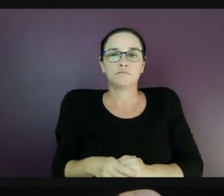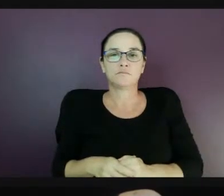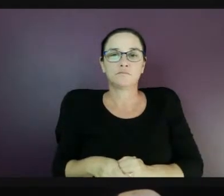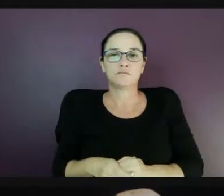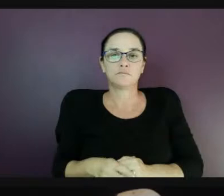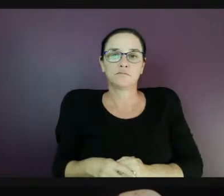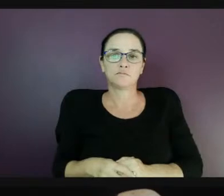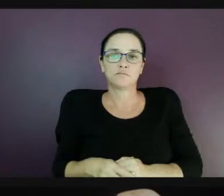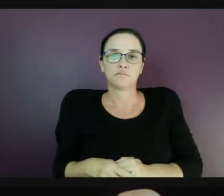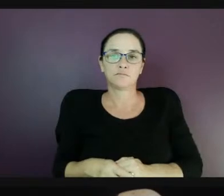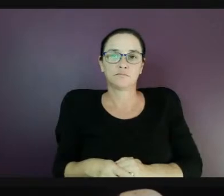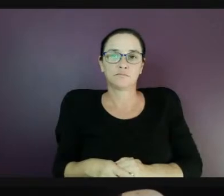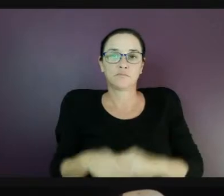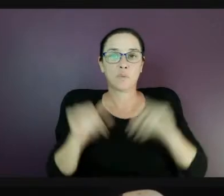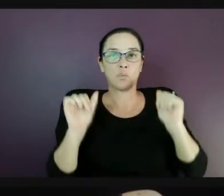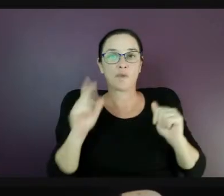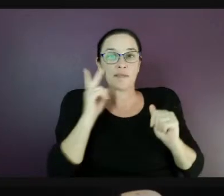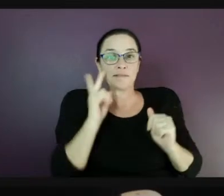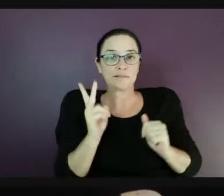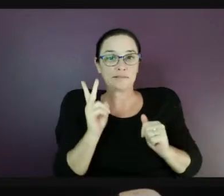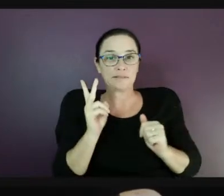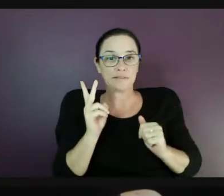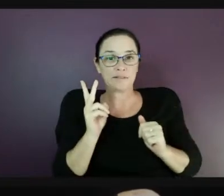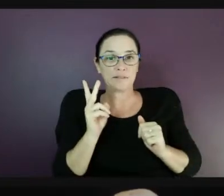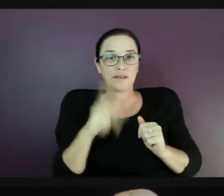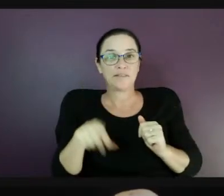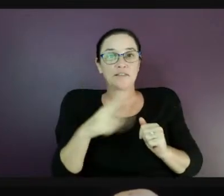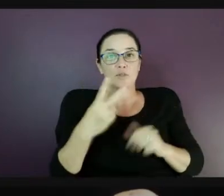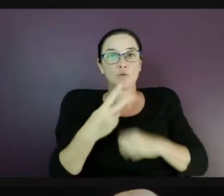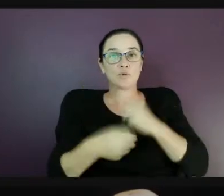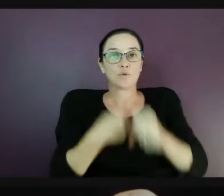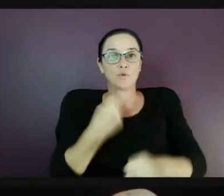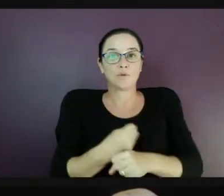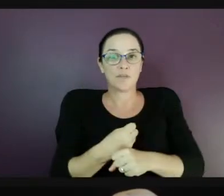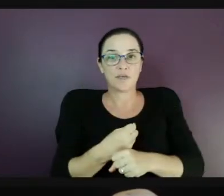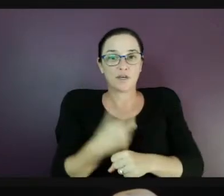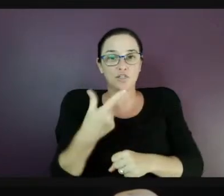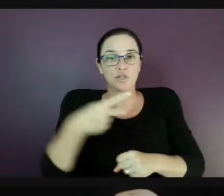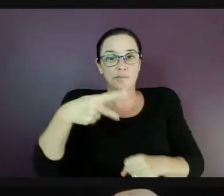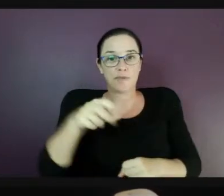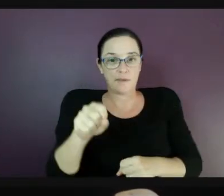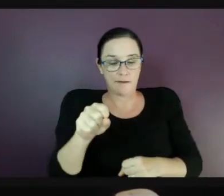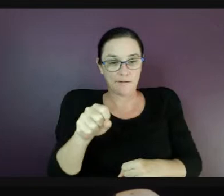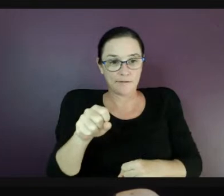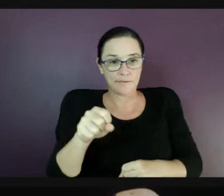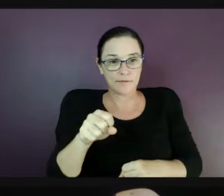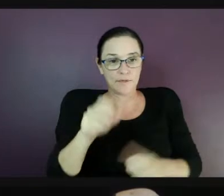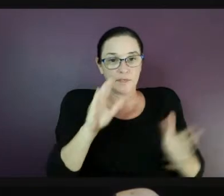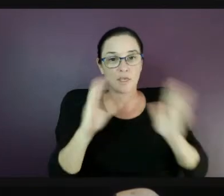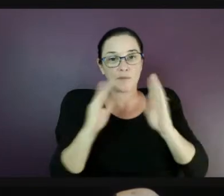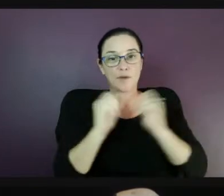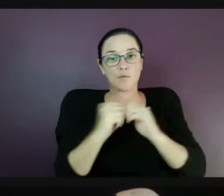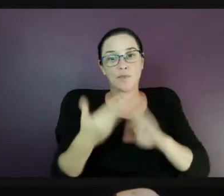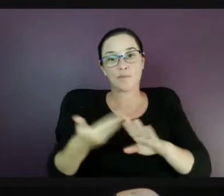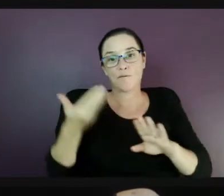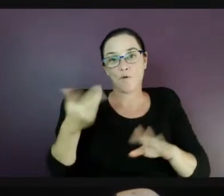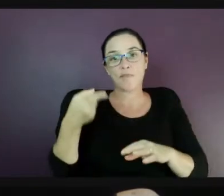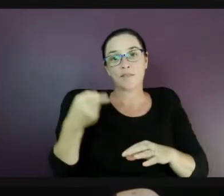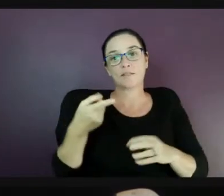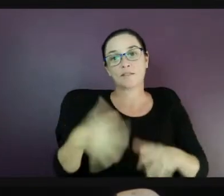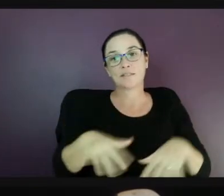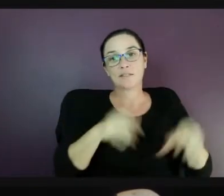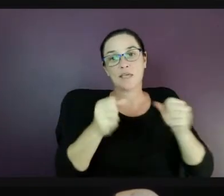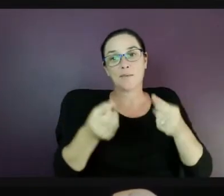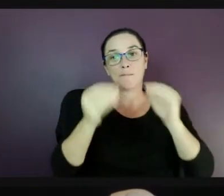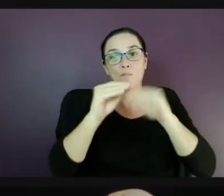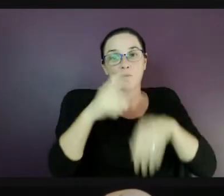see these are the 2-year GPS stations plots. So compared to before, these are taking up more time. The